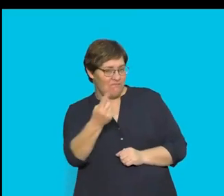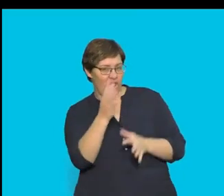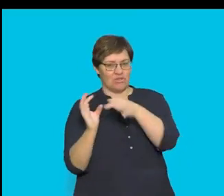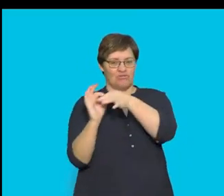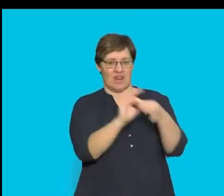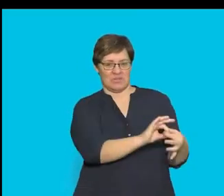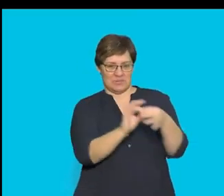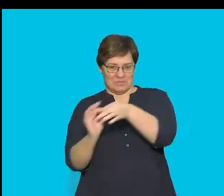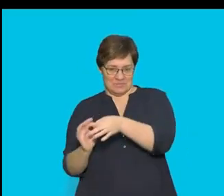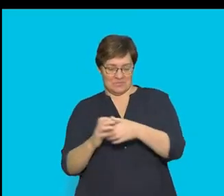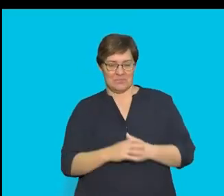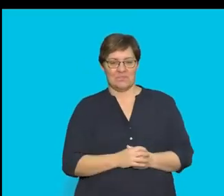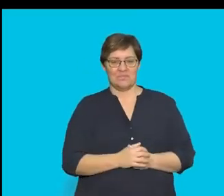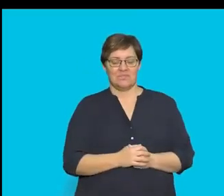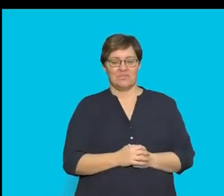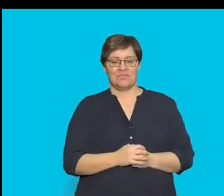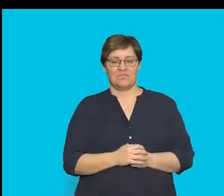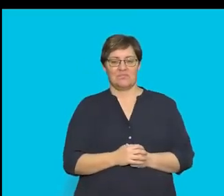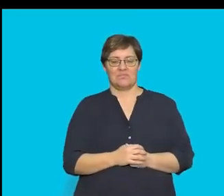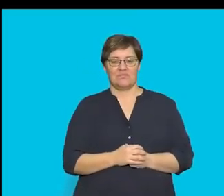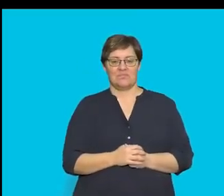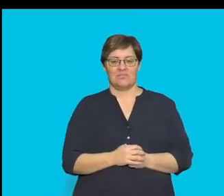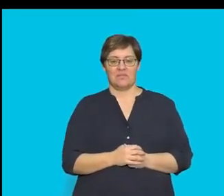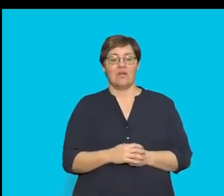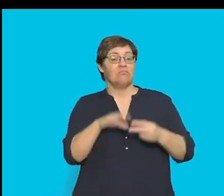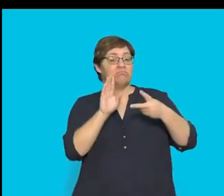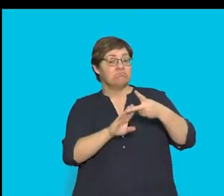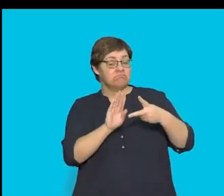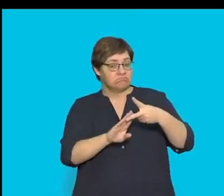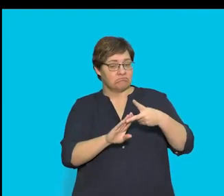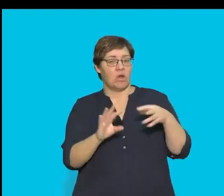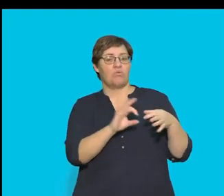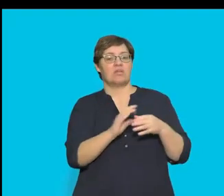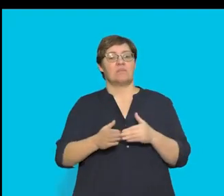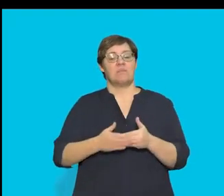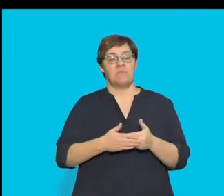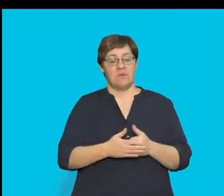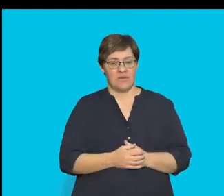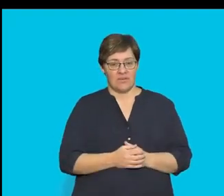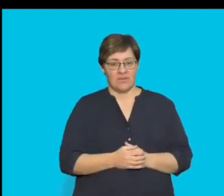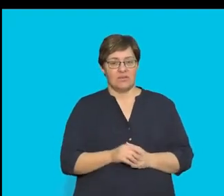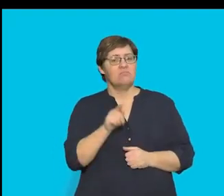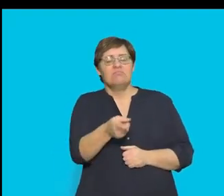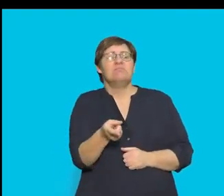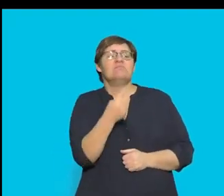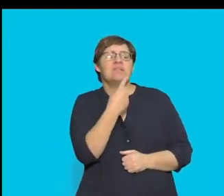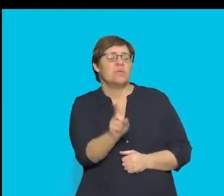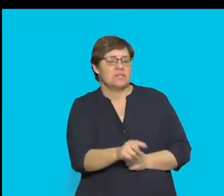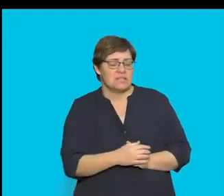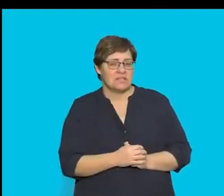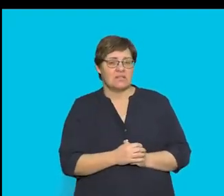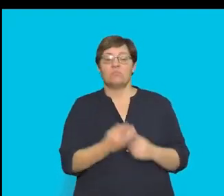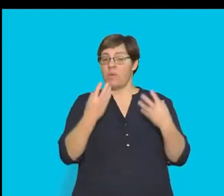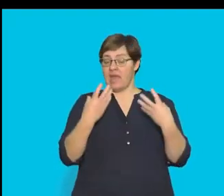at. But there is another relationship. And the other relationship is to say, if we have a magnetic